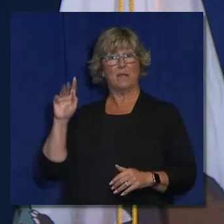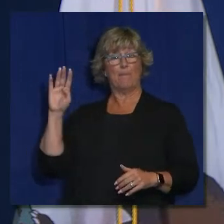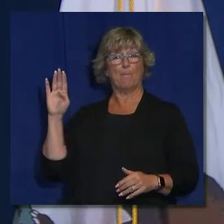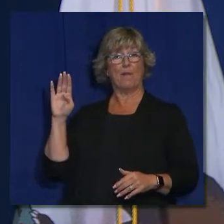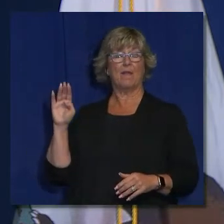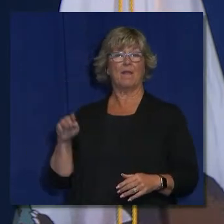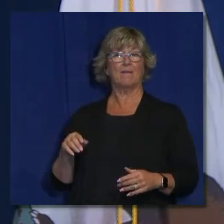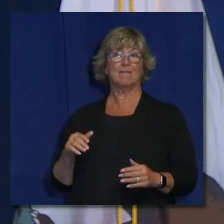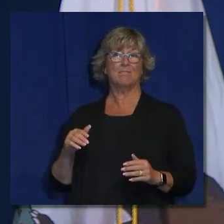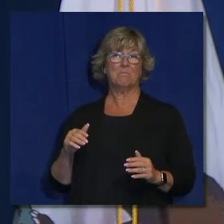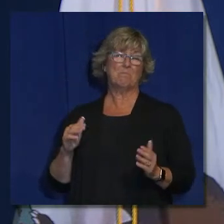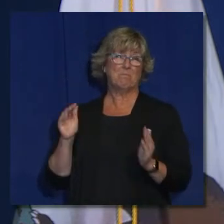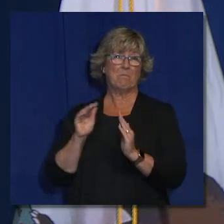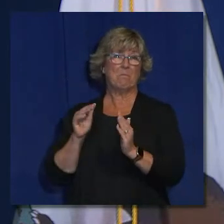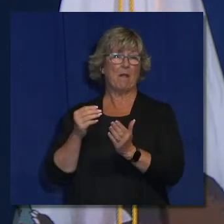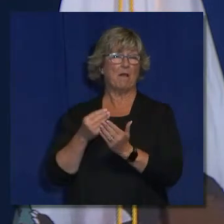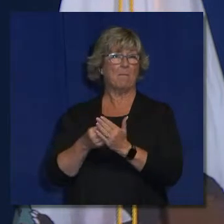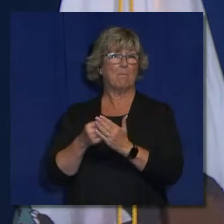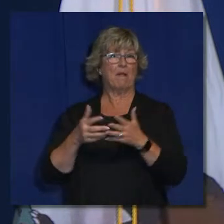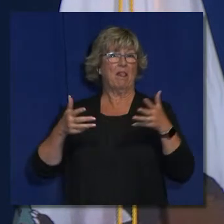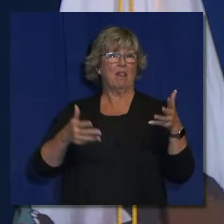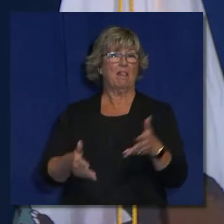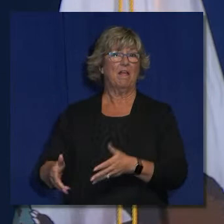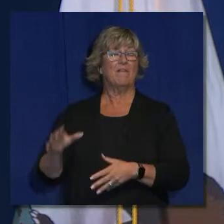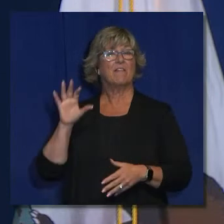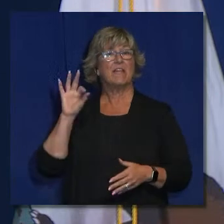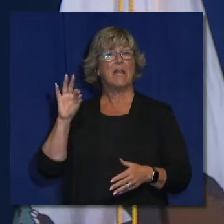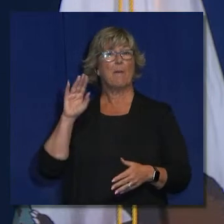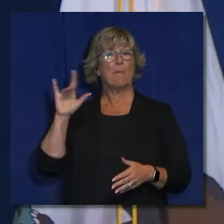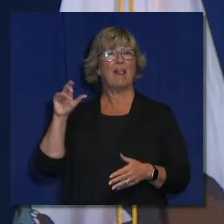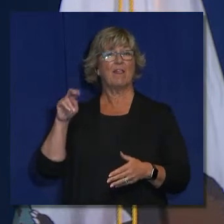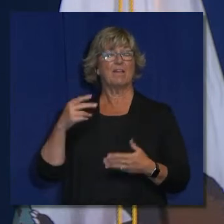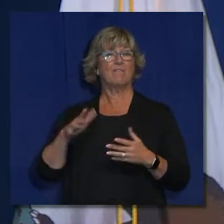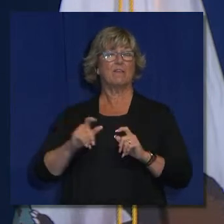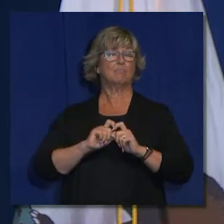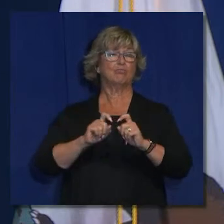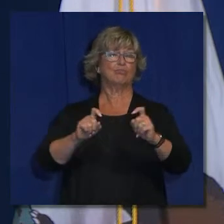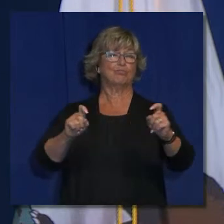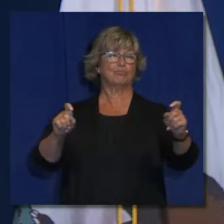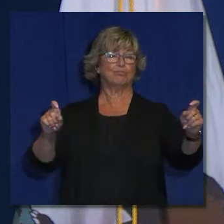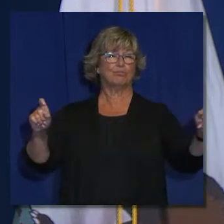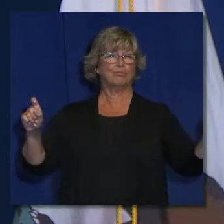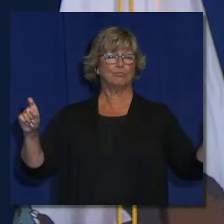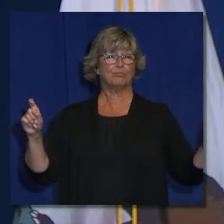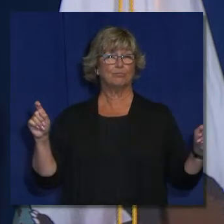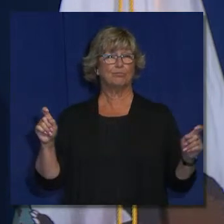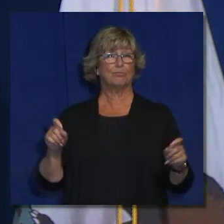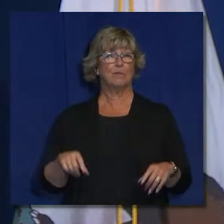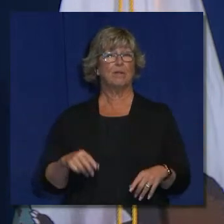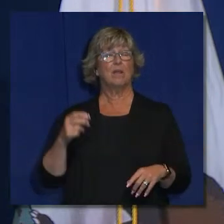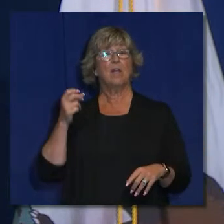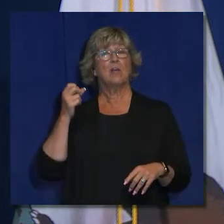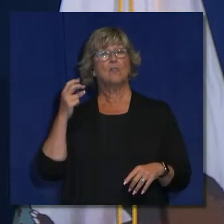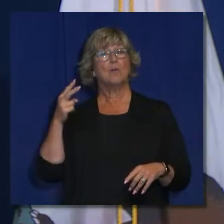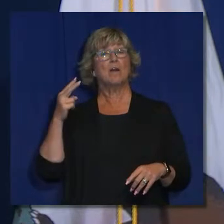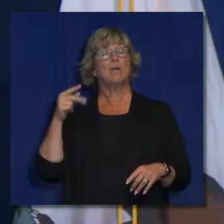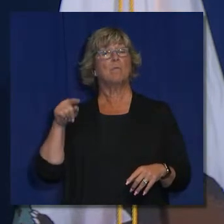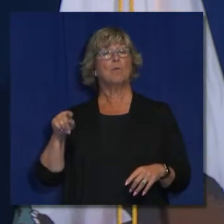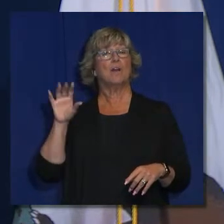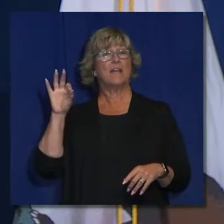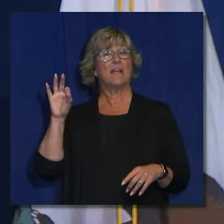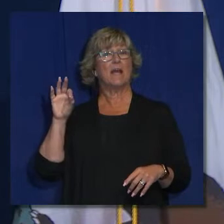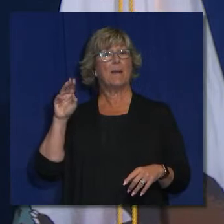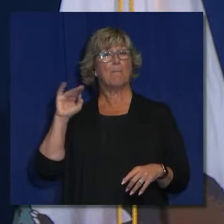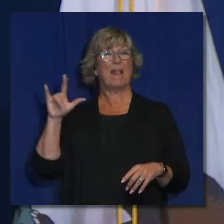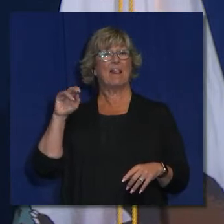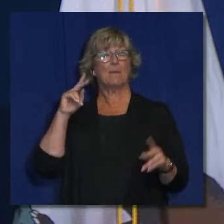A modest amount is remaining of the $9 billion that's been distributed so far to 12.9 million people, but